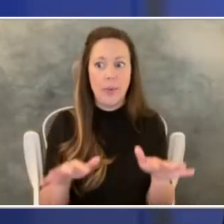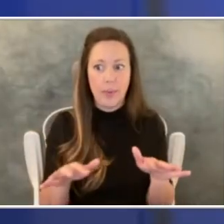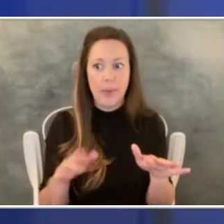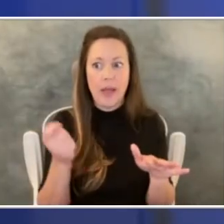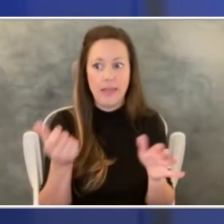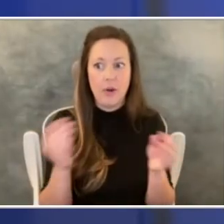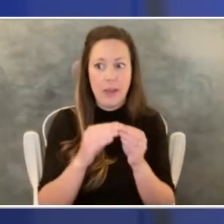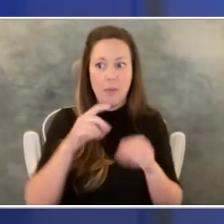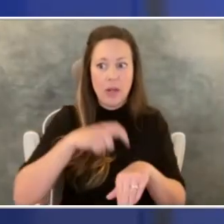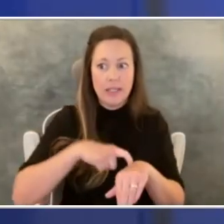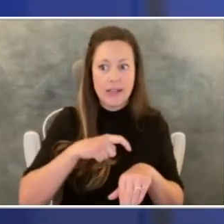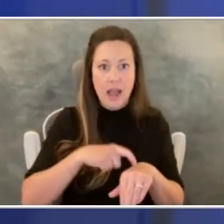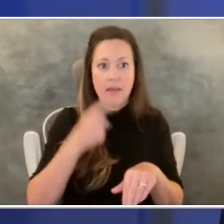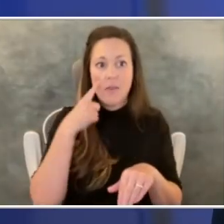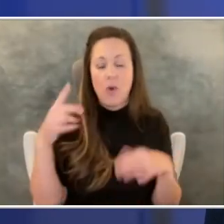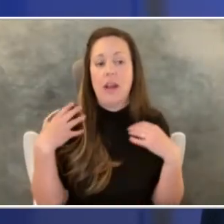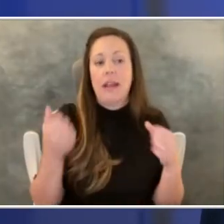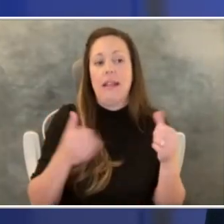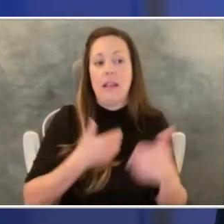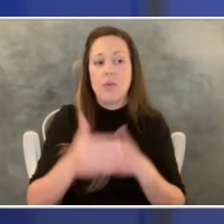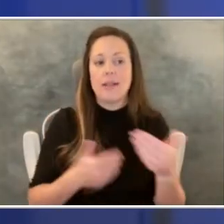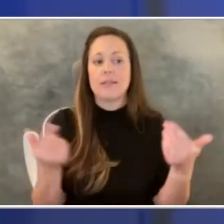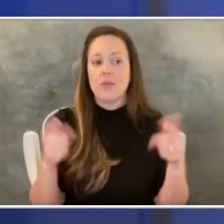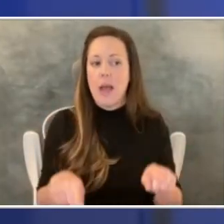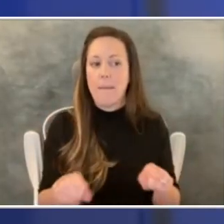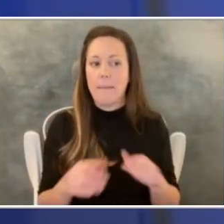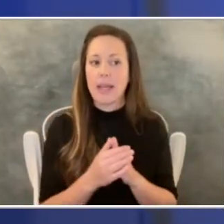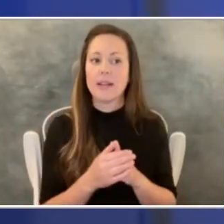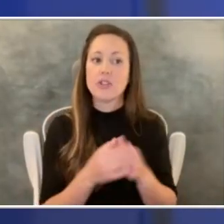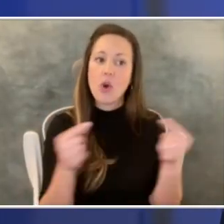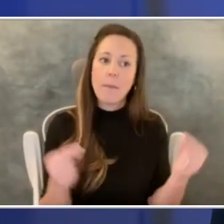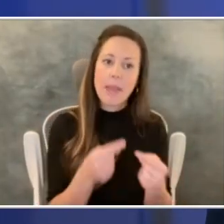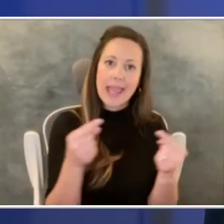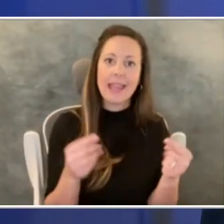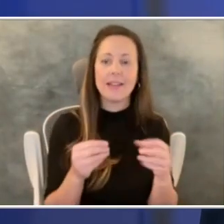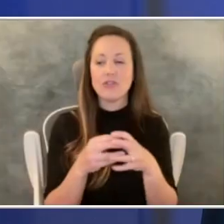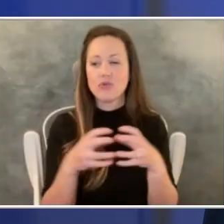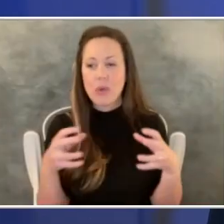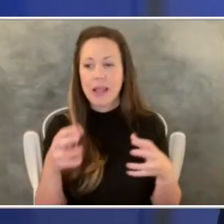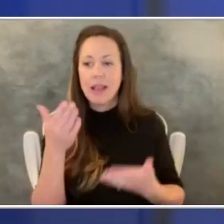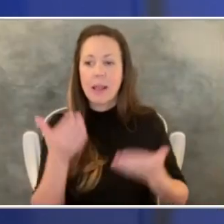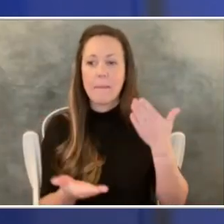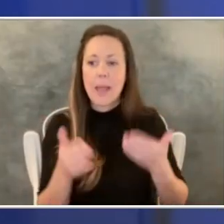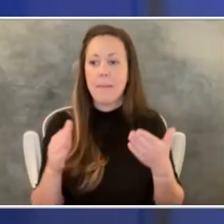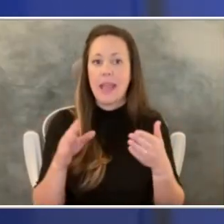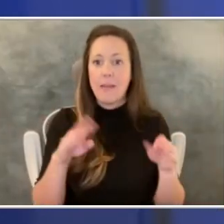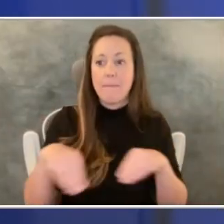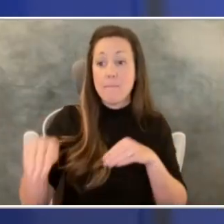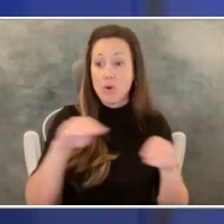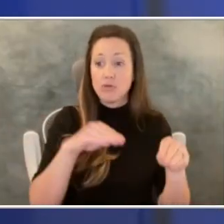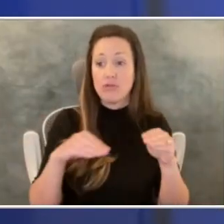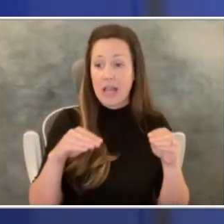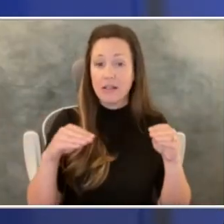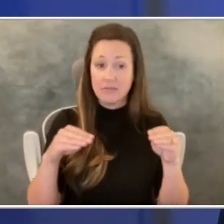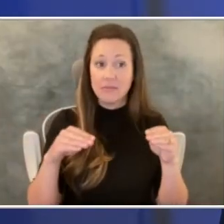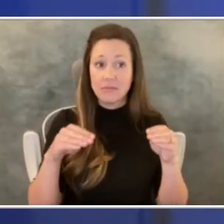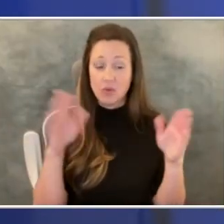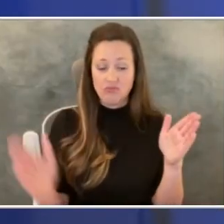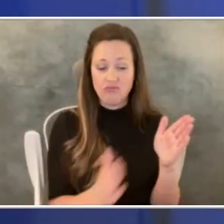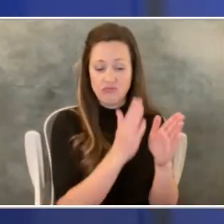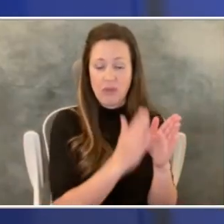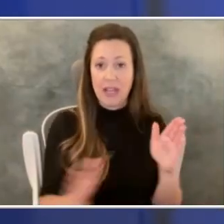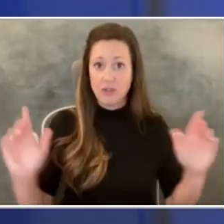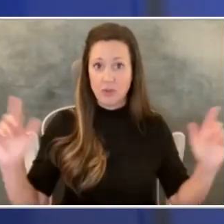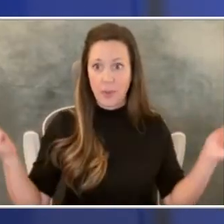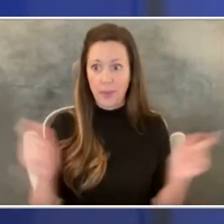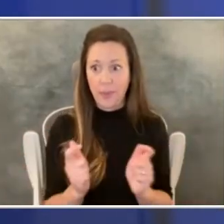for the healing process to go on. So we're looking at pain, swelling, maybe loss of range of motion, simple things like that. And we're looking at those from kind of a